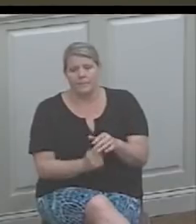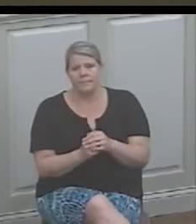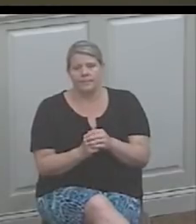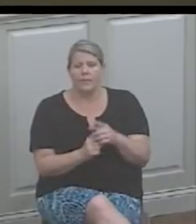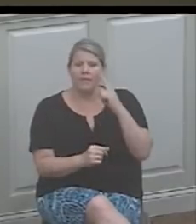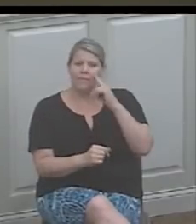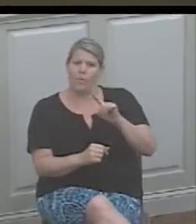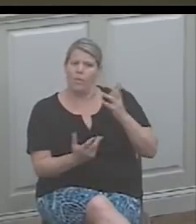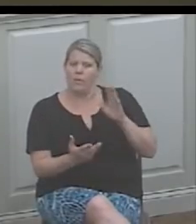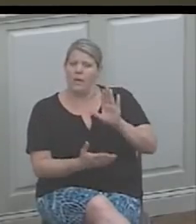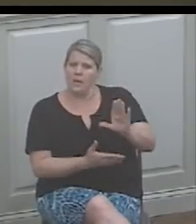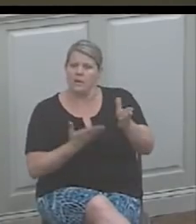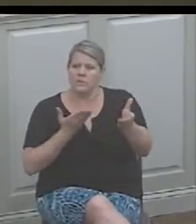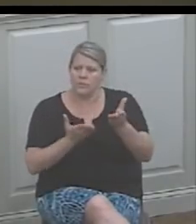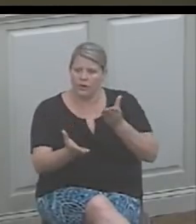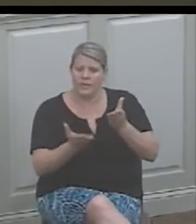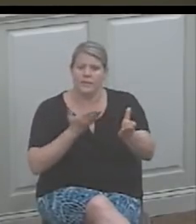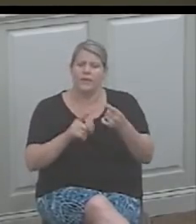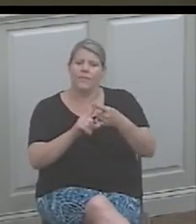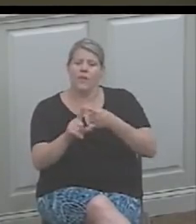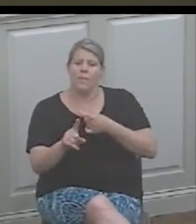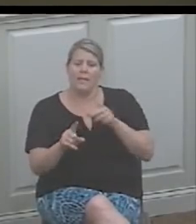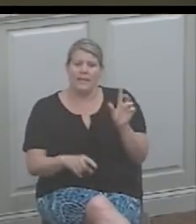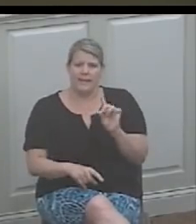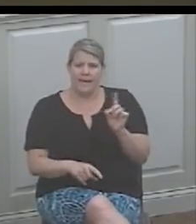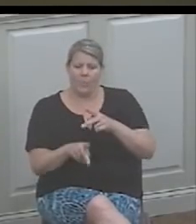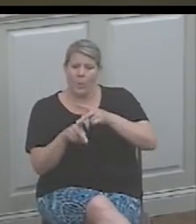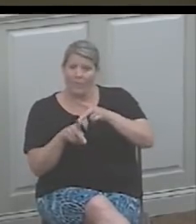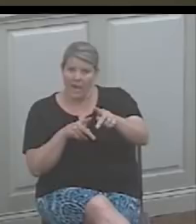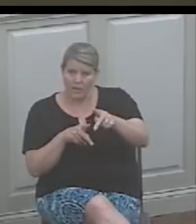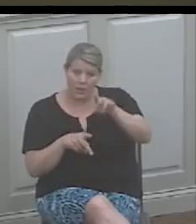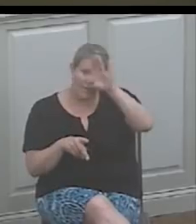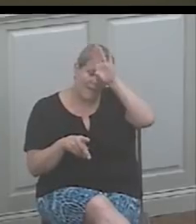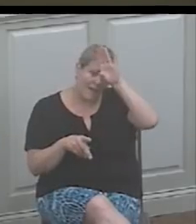for his service from the Danville Professional Firefighters. He's been a founding member from the